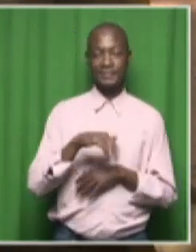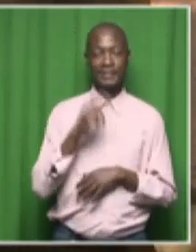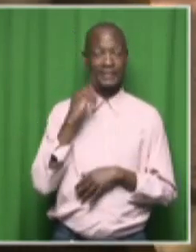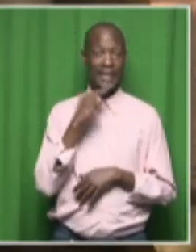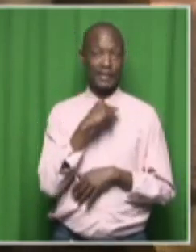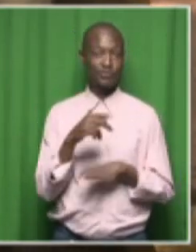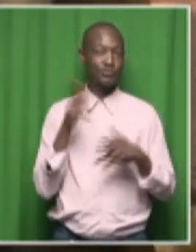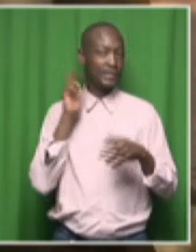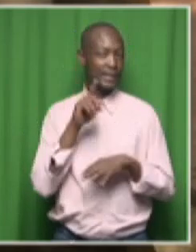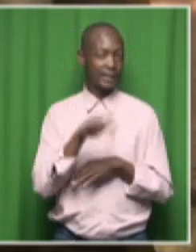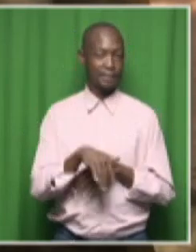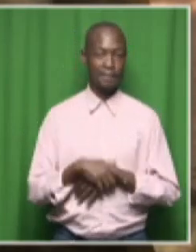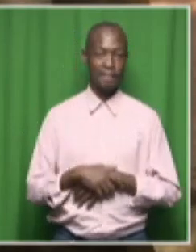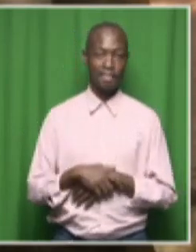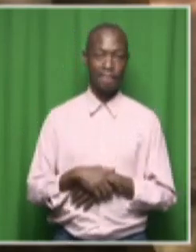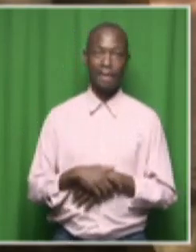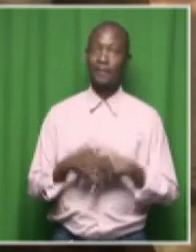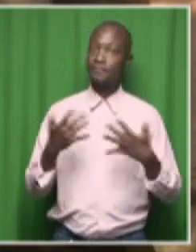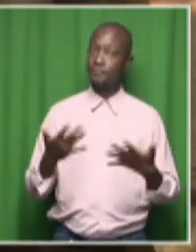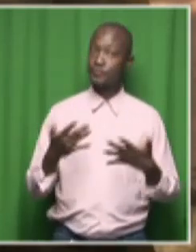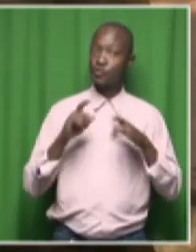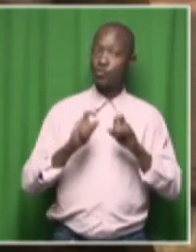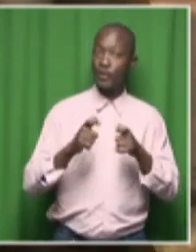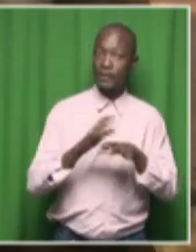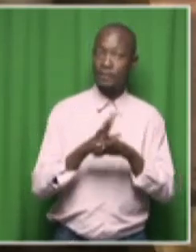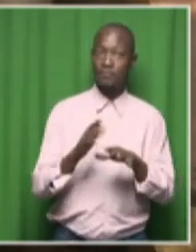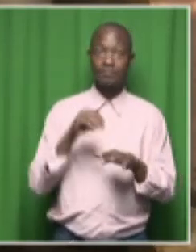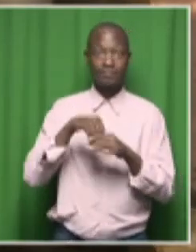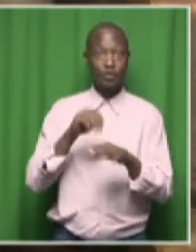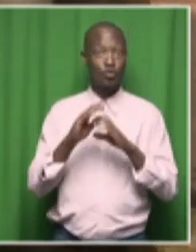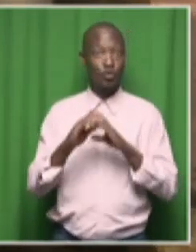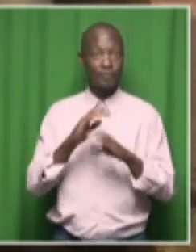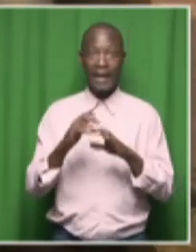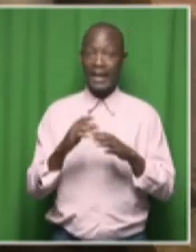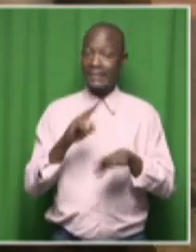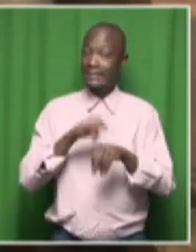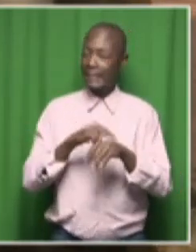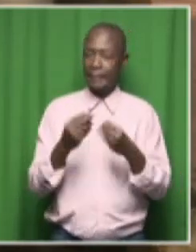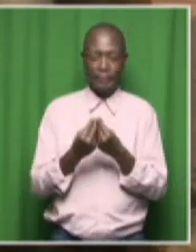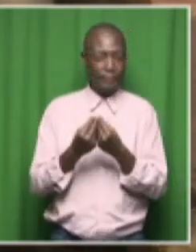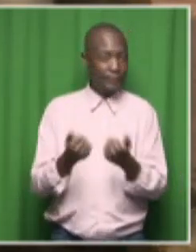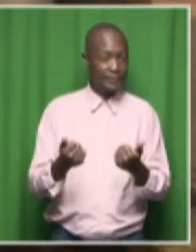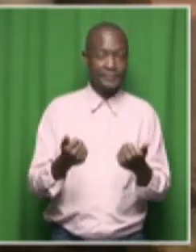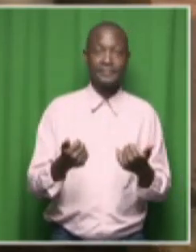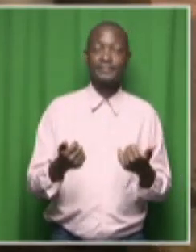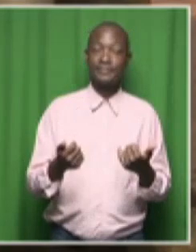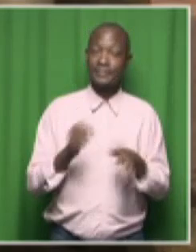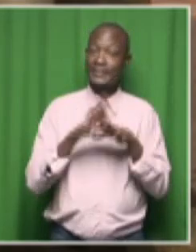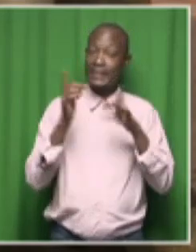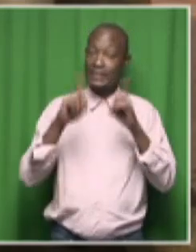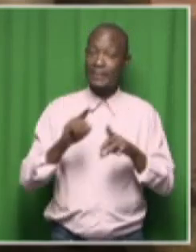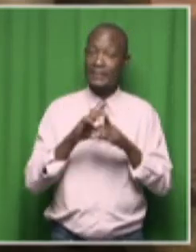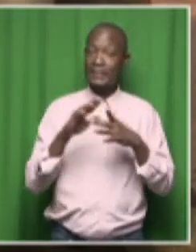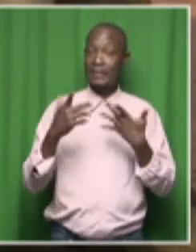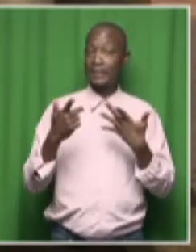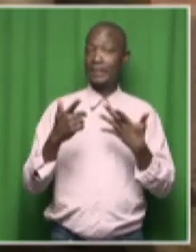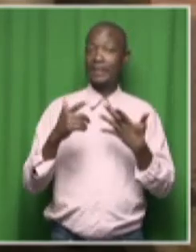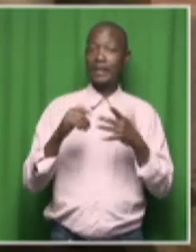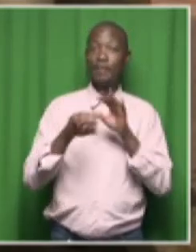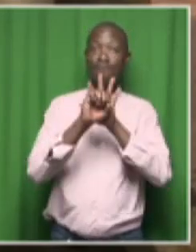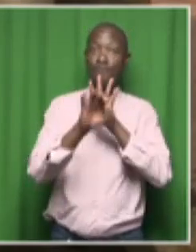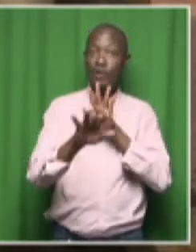have these voice notes. All right, quick, I'm jumping into the conversation because this time is flying away with us on this special broadcast that we're